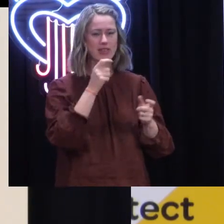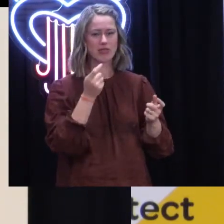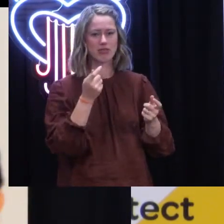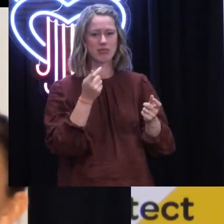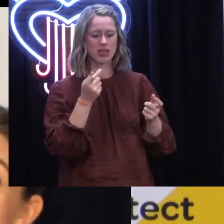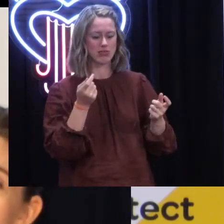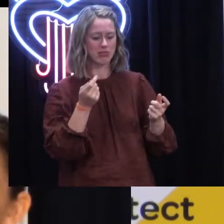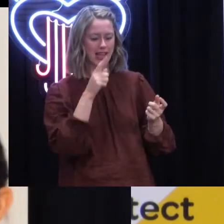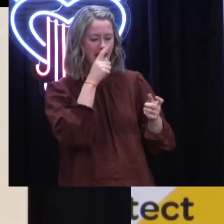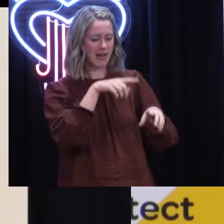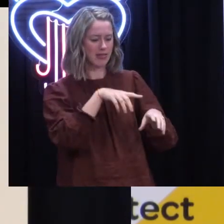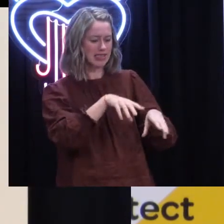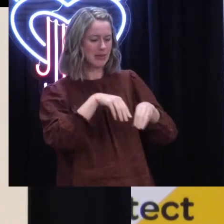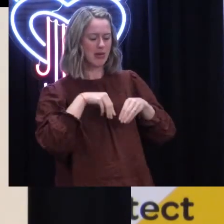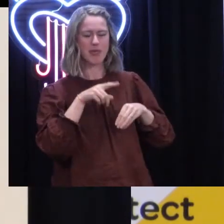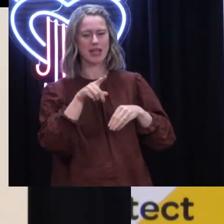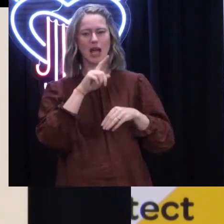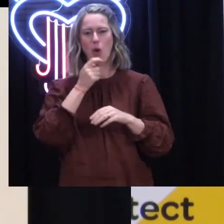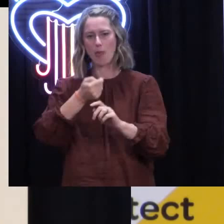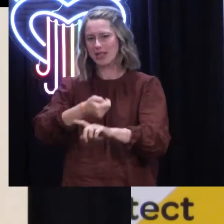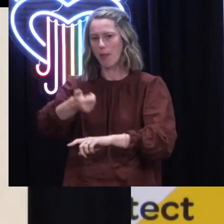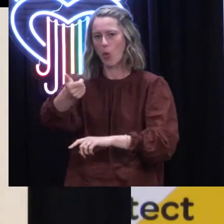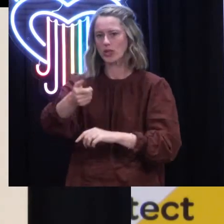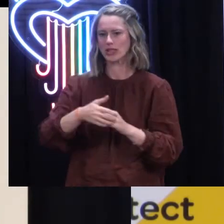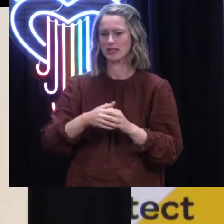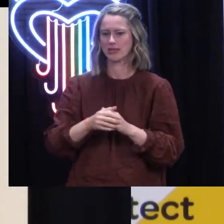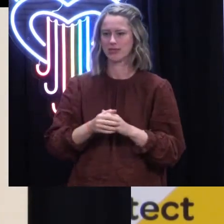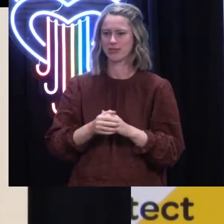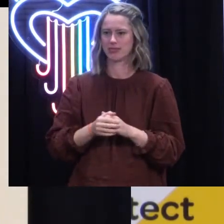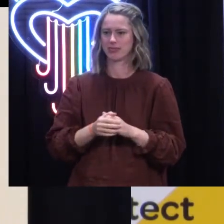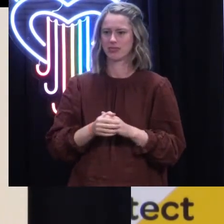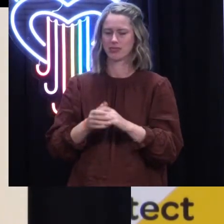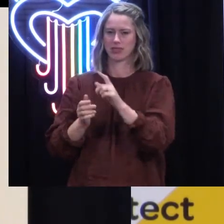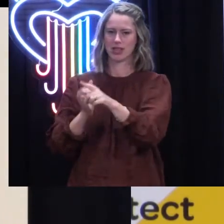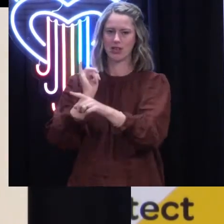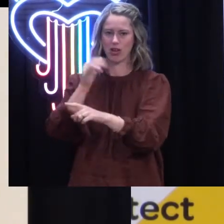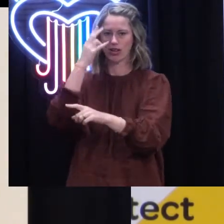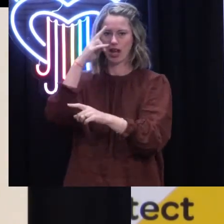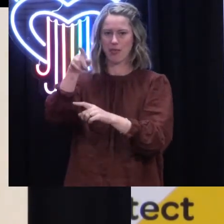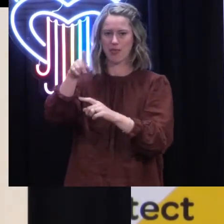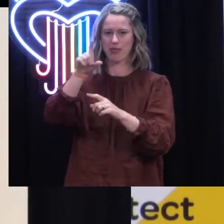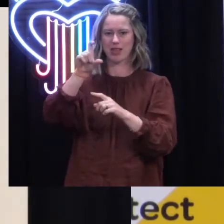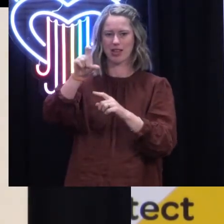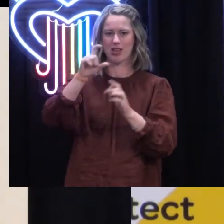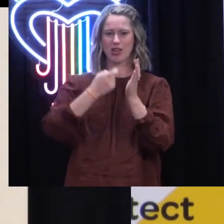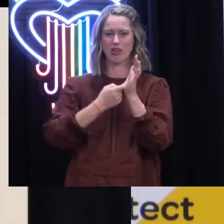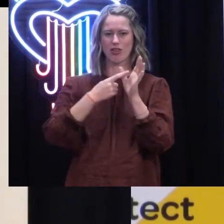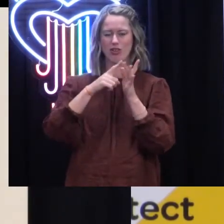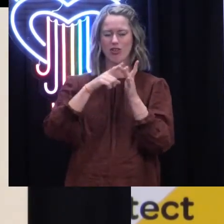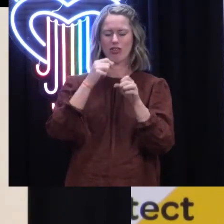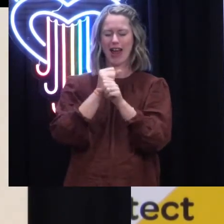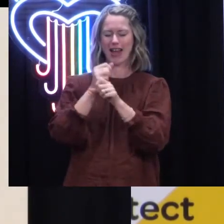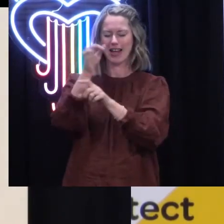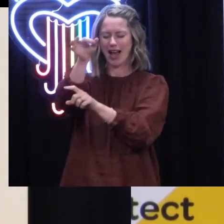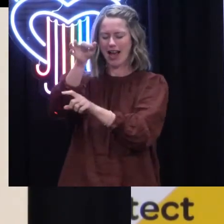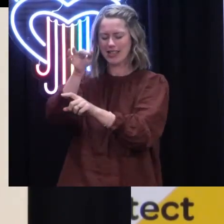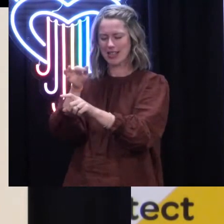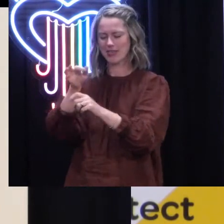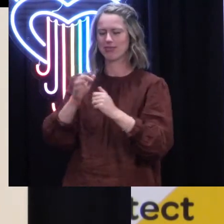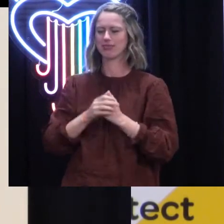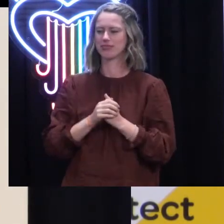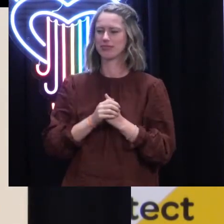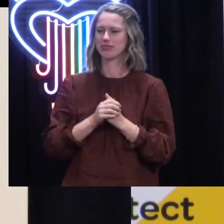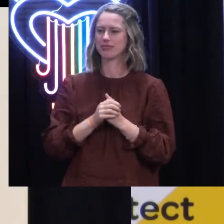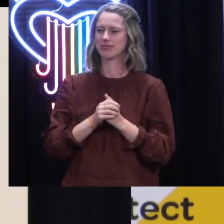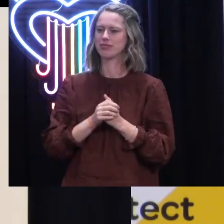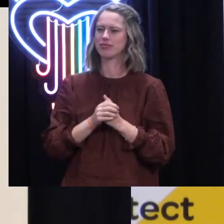deported. Hey, I'll come to Benedict. Craig, actually. Oh, sorry, Craig. I've done that once before too, forgive me. That's all right.